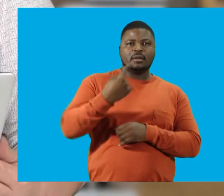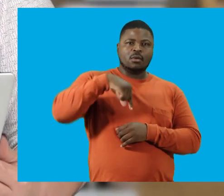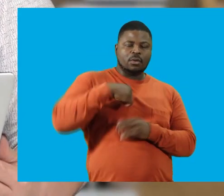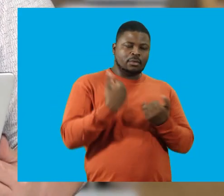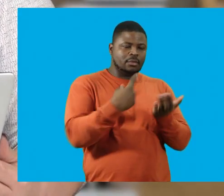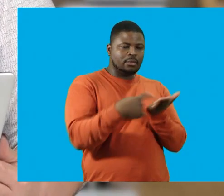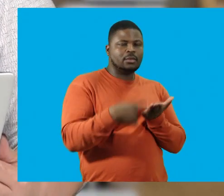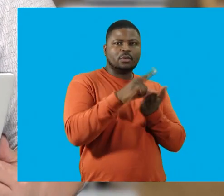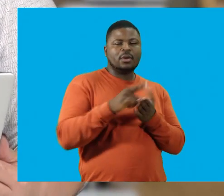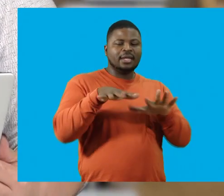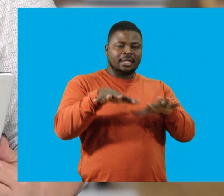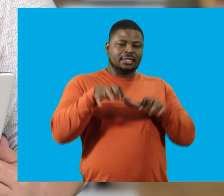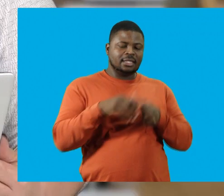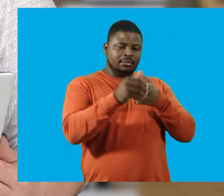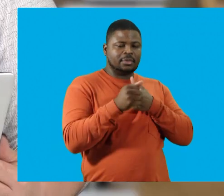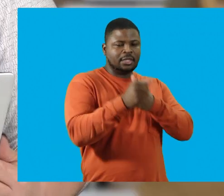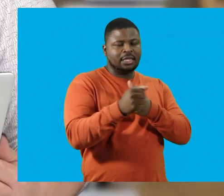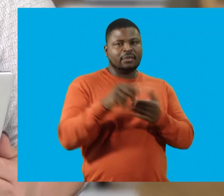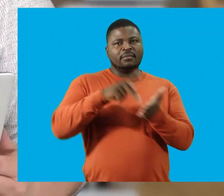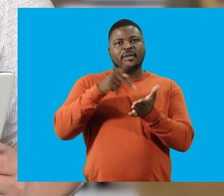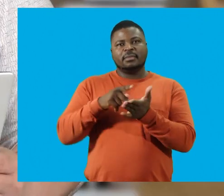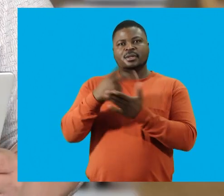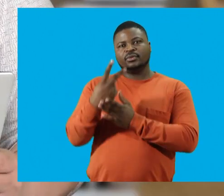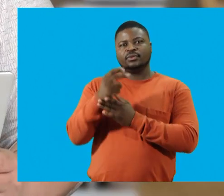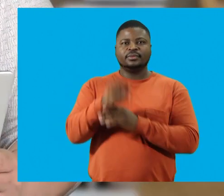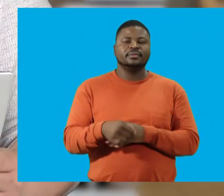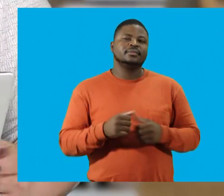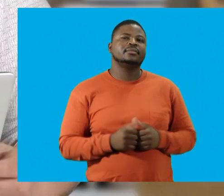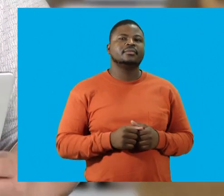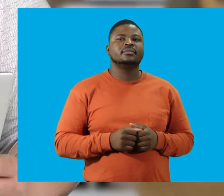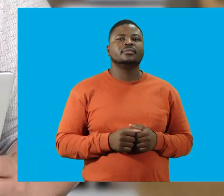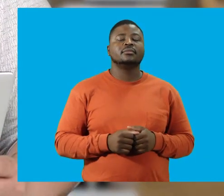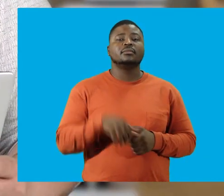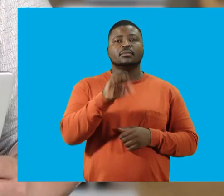we will talk about an exam guide for paper 2.